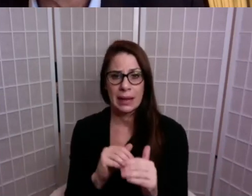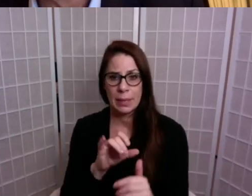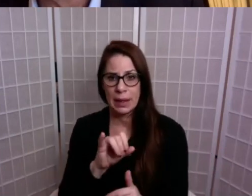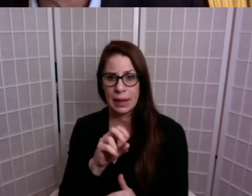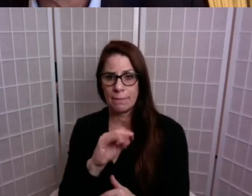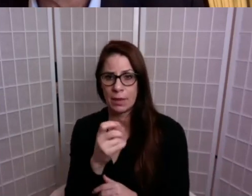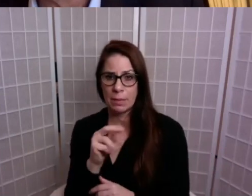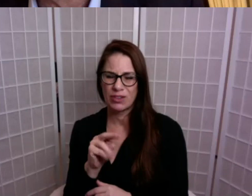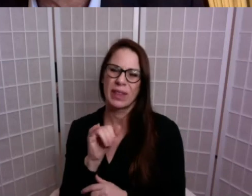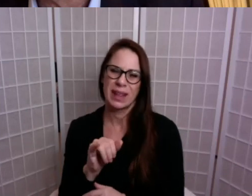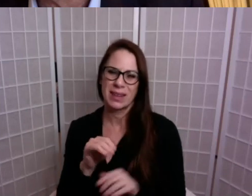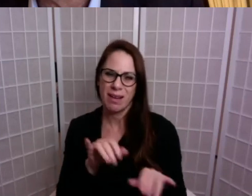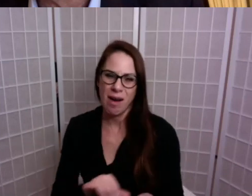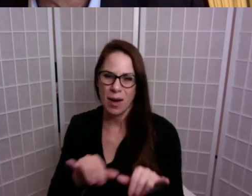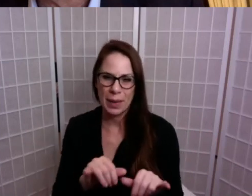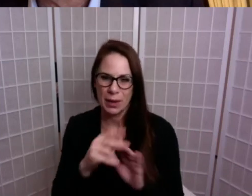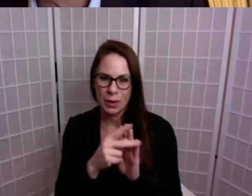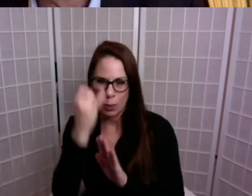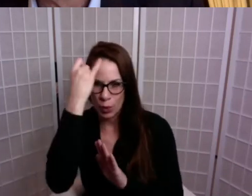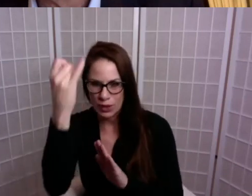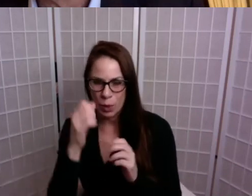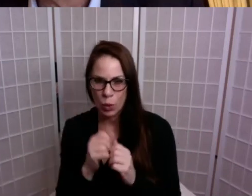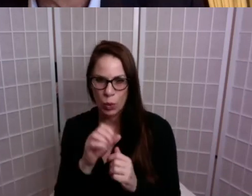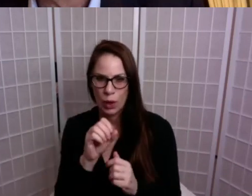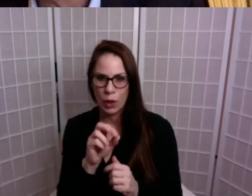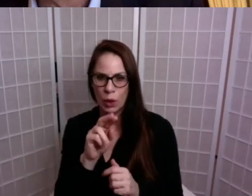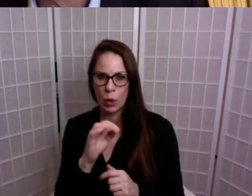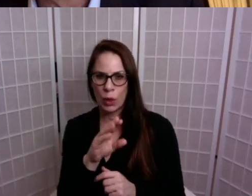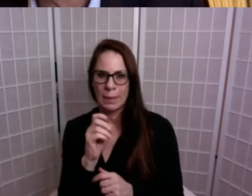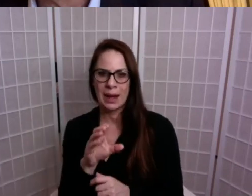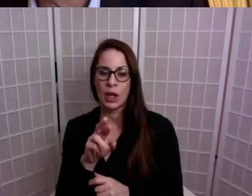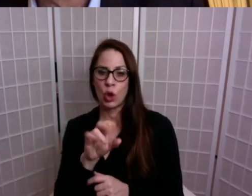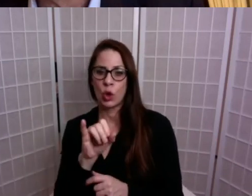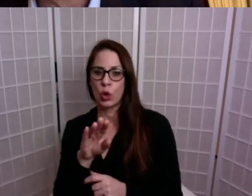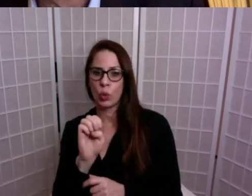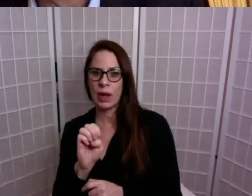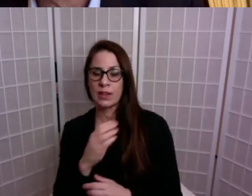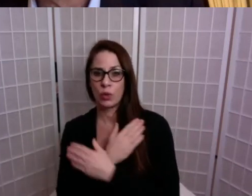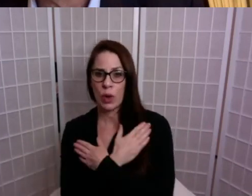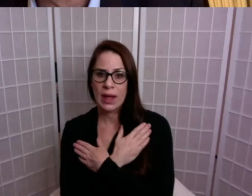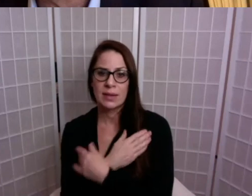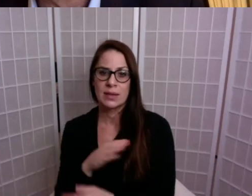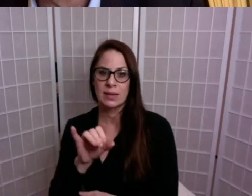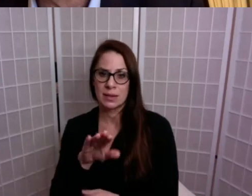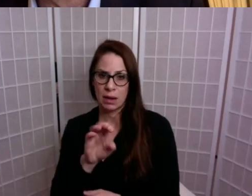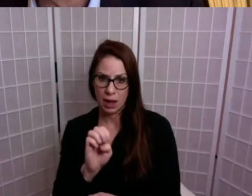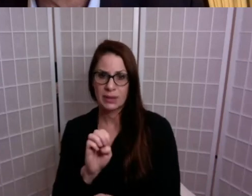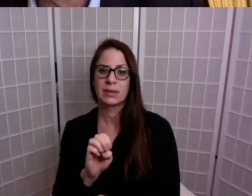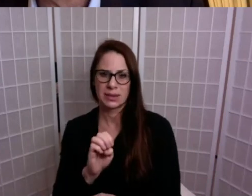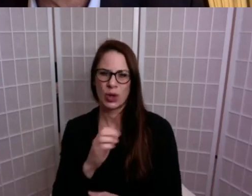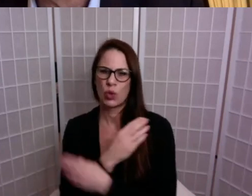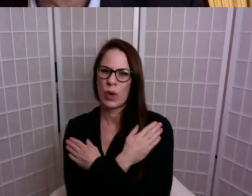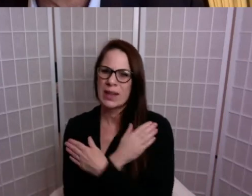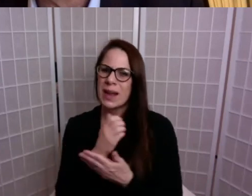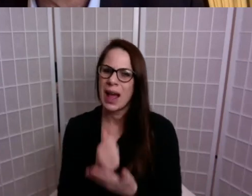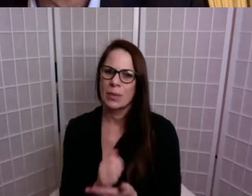orthopedics. REST, it's the RICE acronym that Dr. Barth discussed earlier. REST helps almost everything. However,